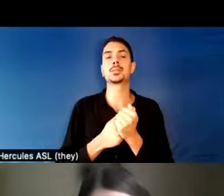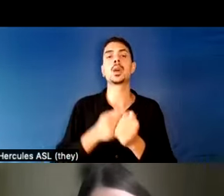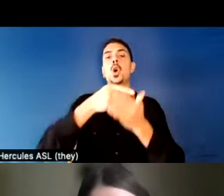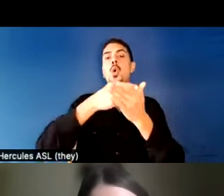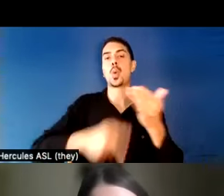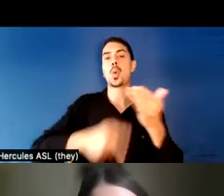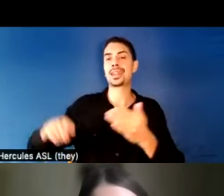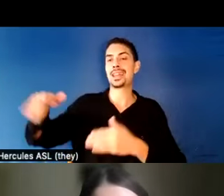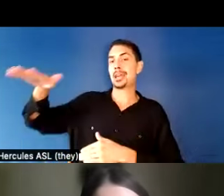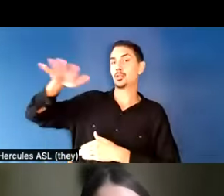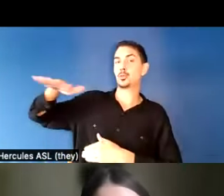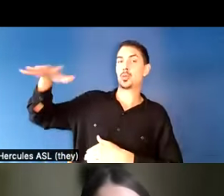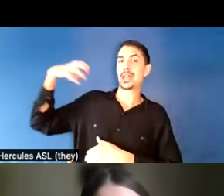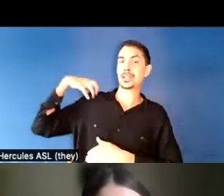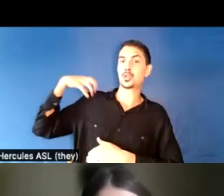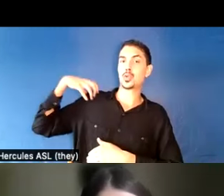survivors need?